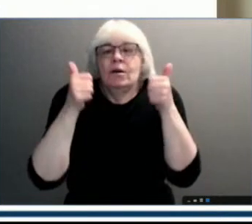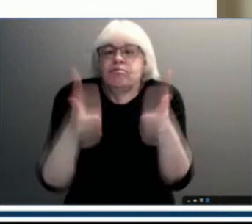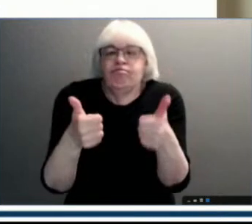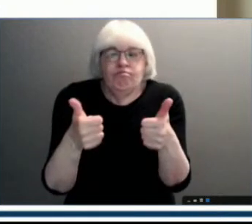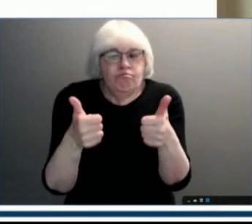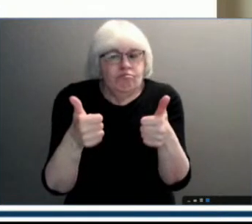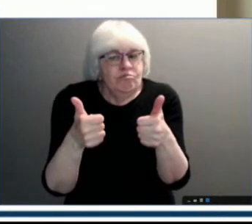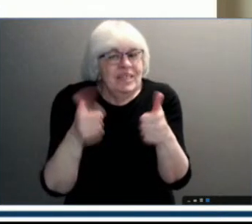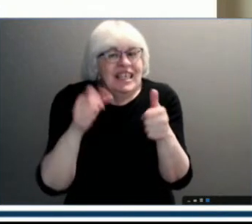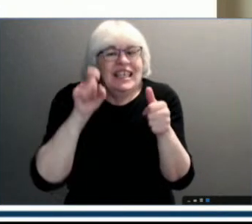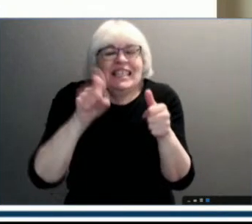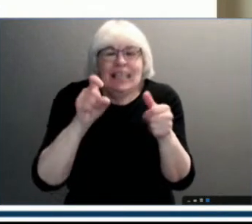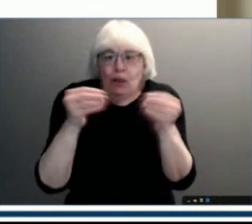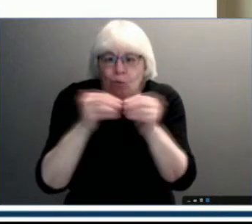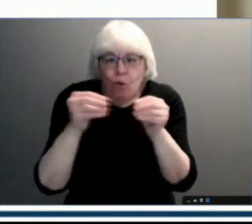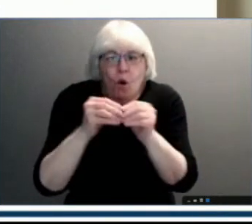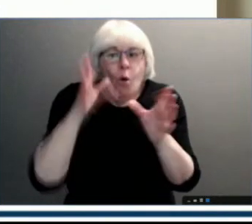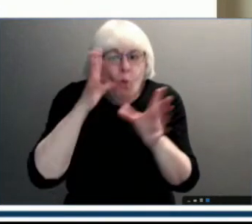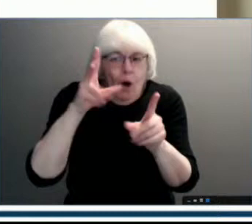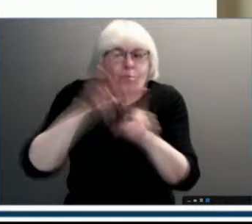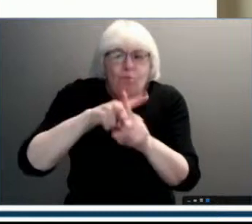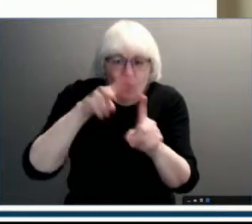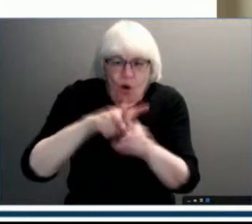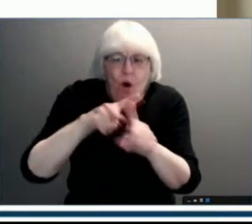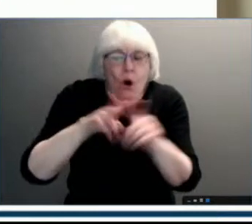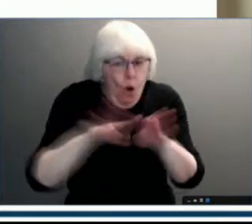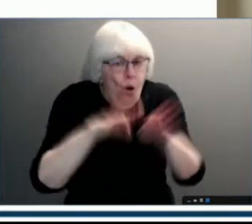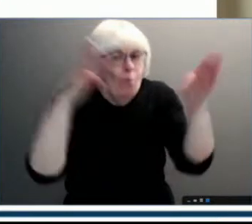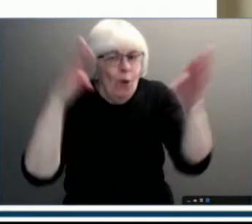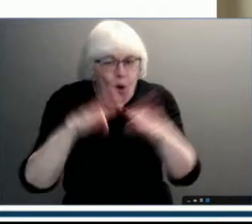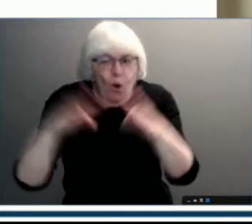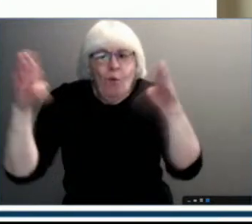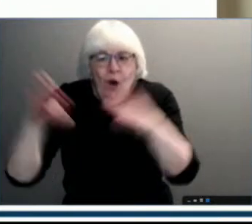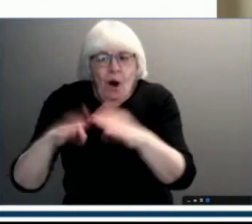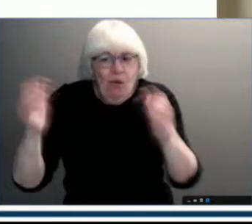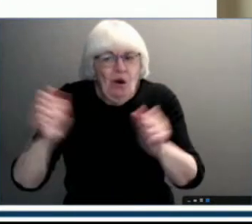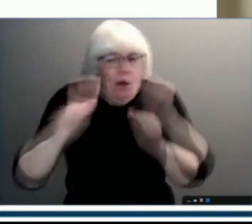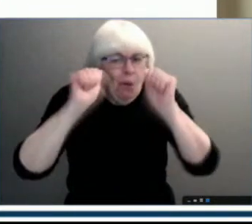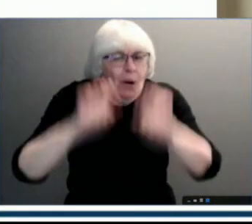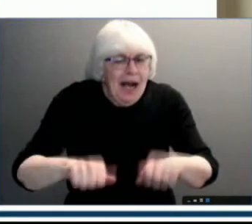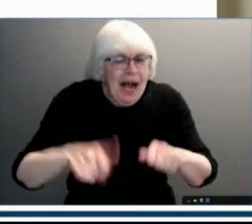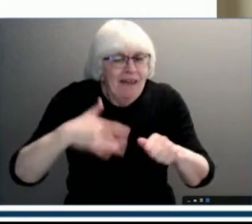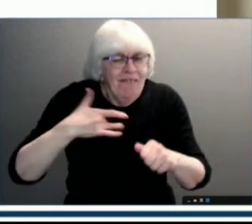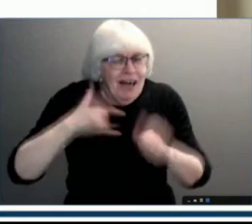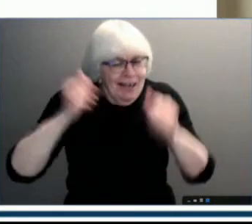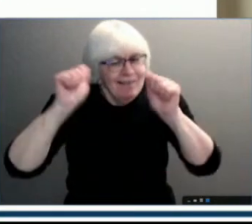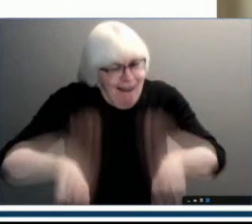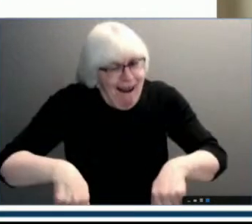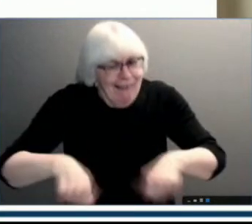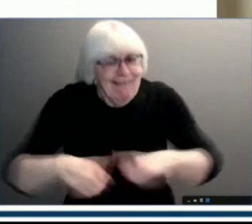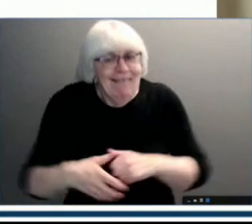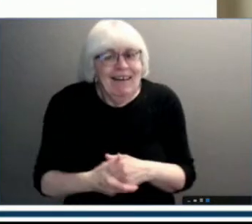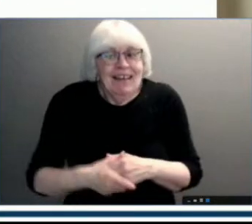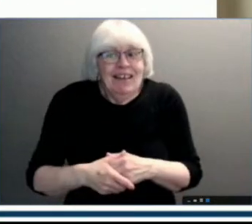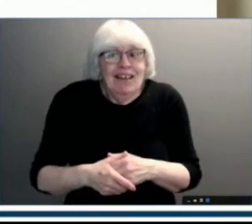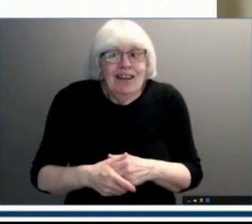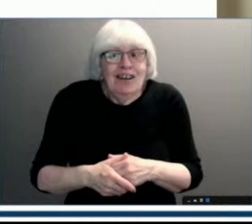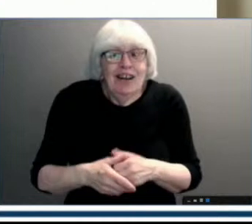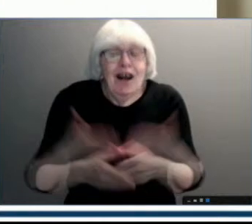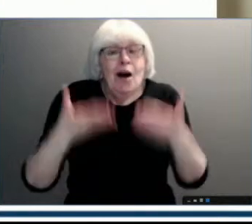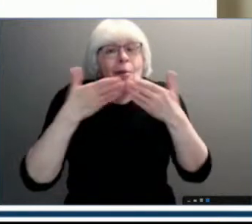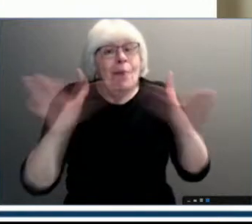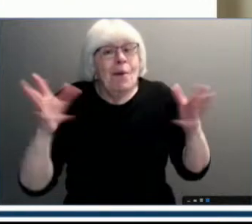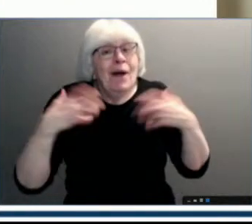and I have every confidence that they will. We'll do that as quickly as possible. But ultimately, everything that public health is saying and doing is